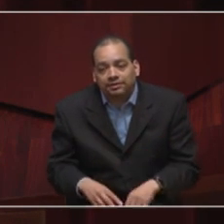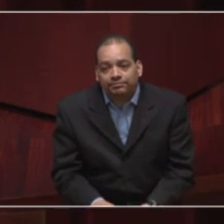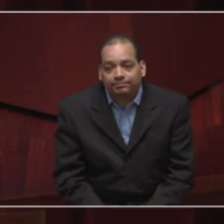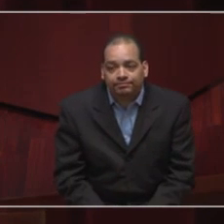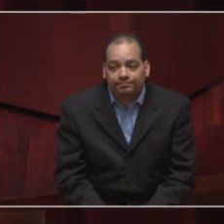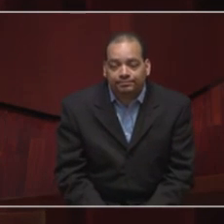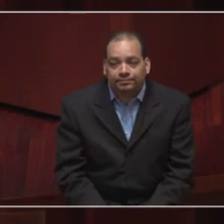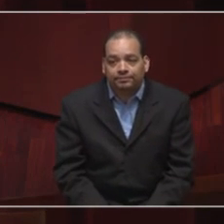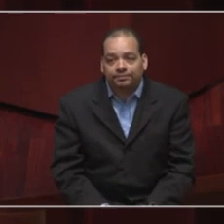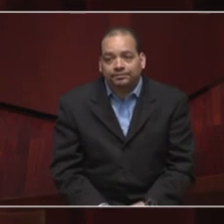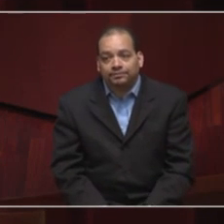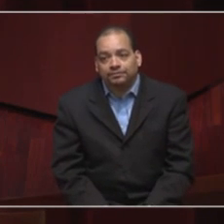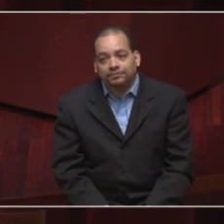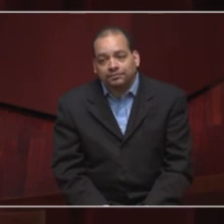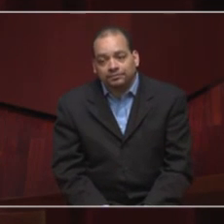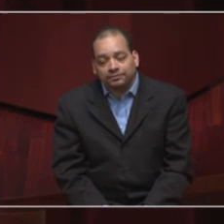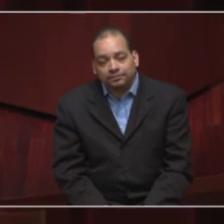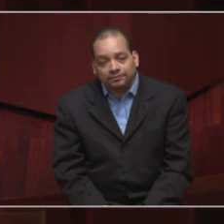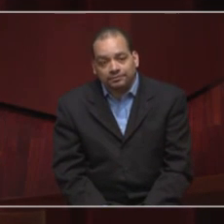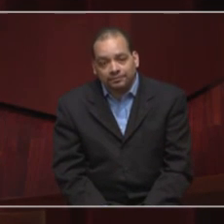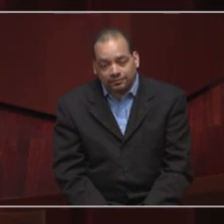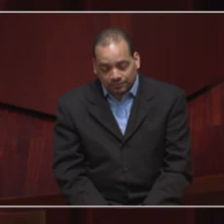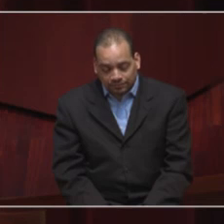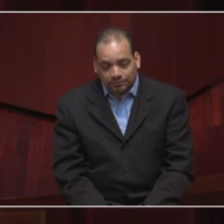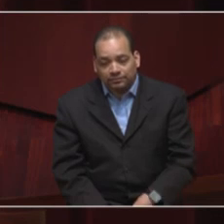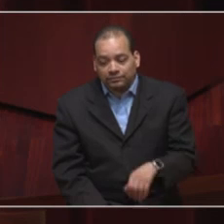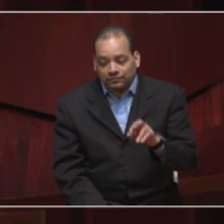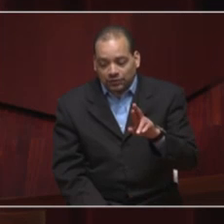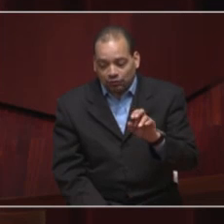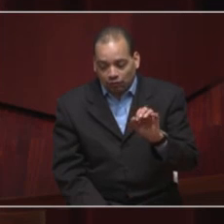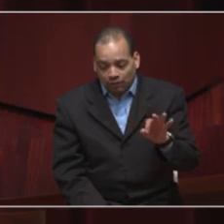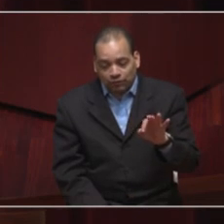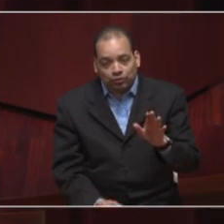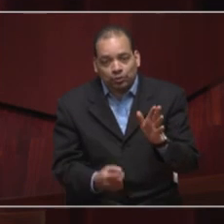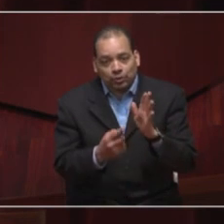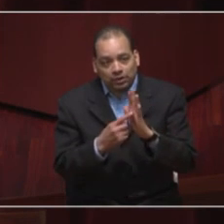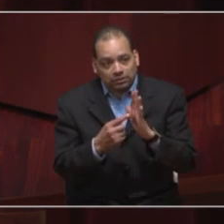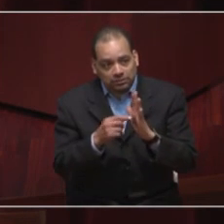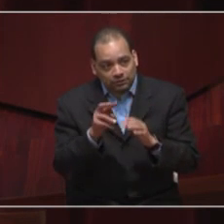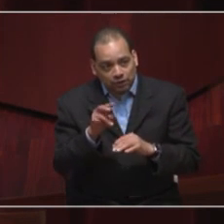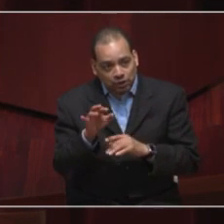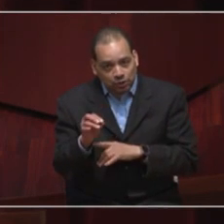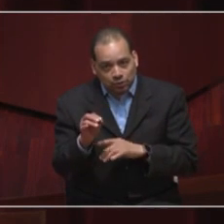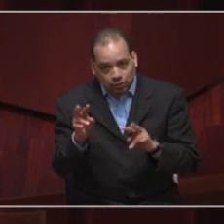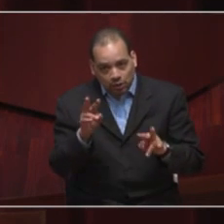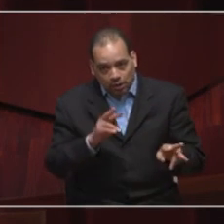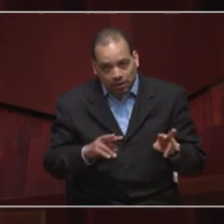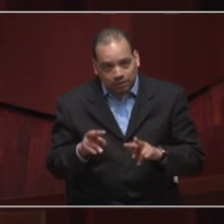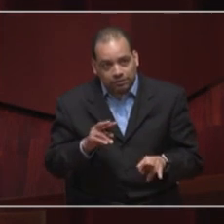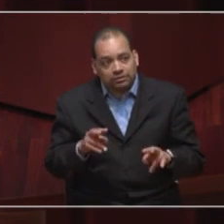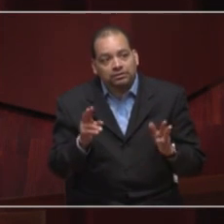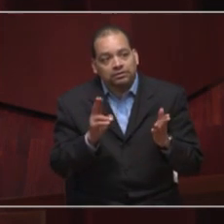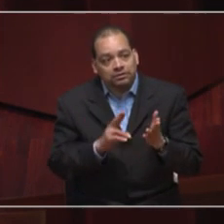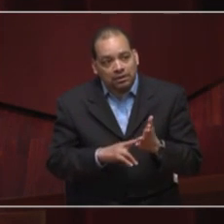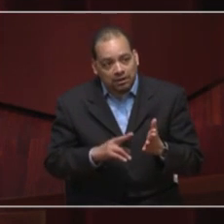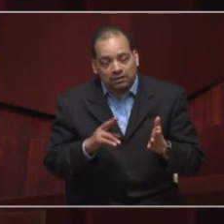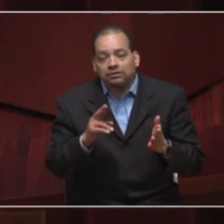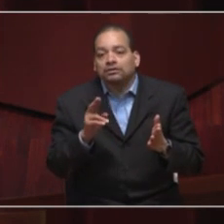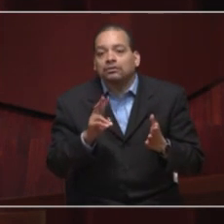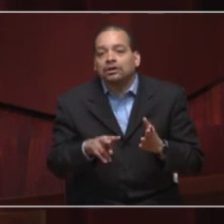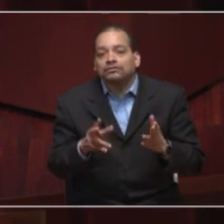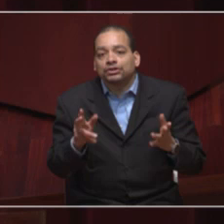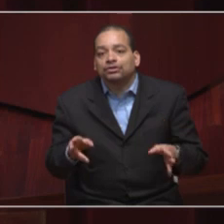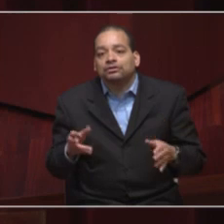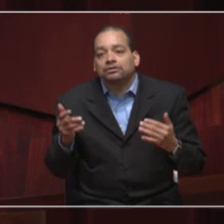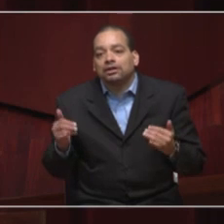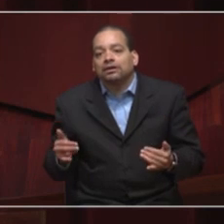it specifically says reference requests. Watch all the reference request videos, sign off that you watch the videos, and now I'll give